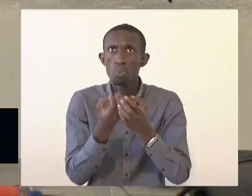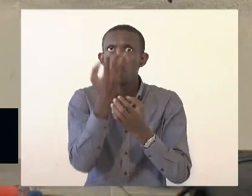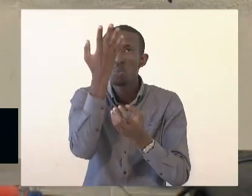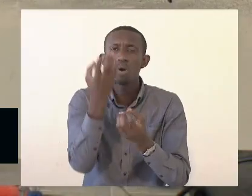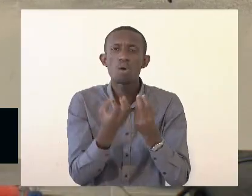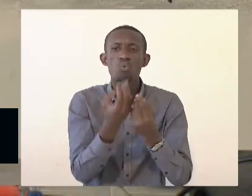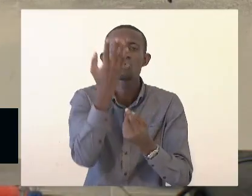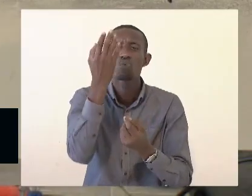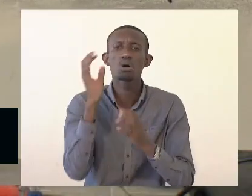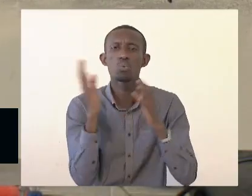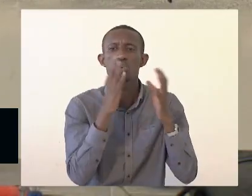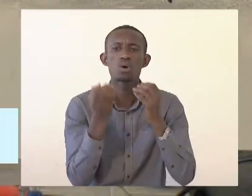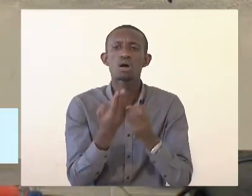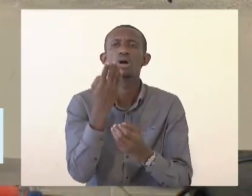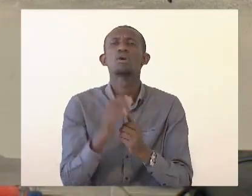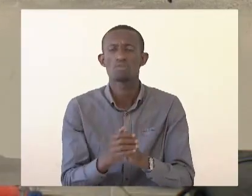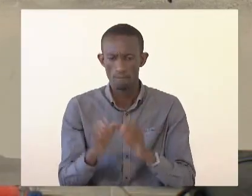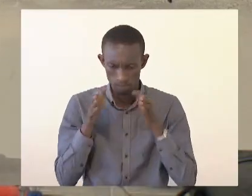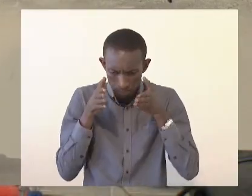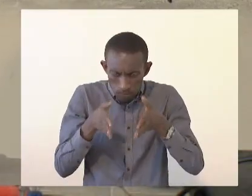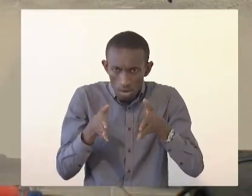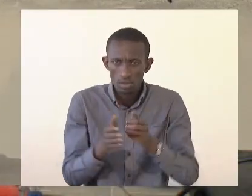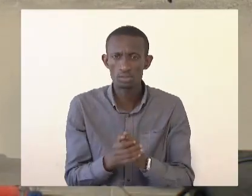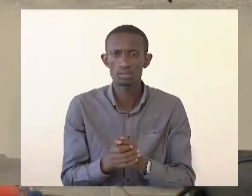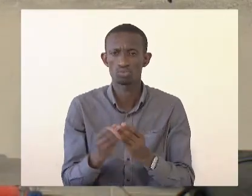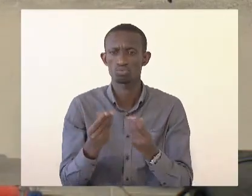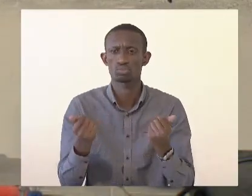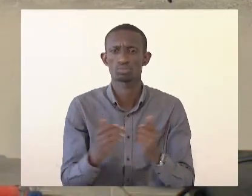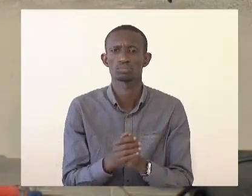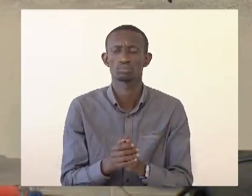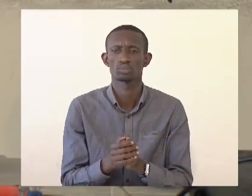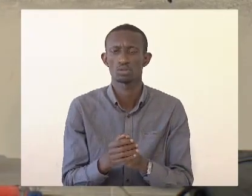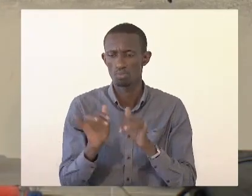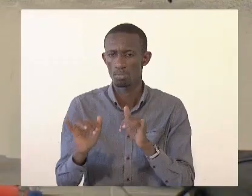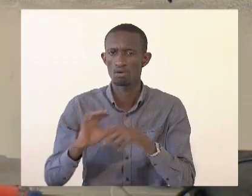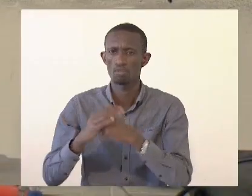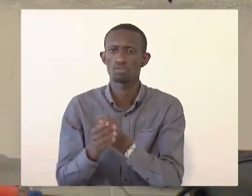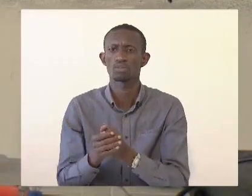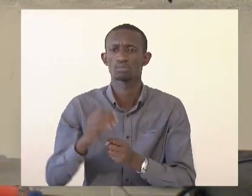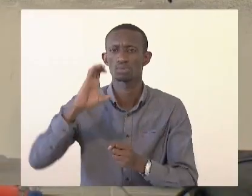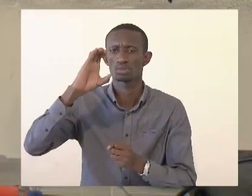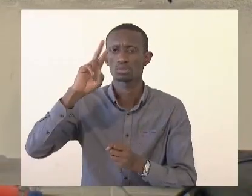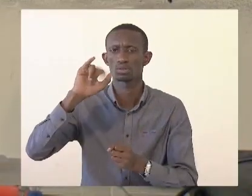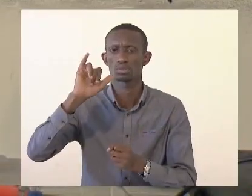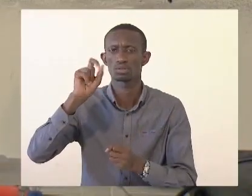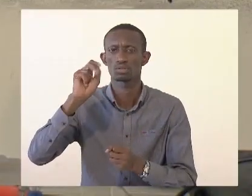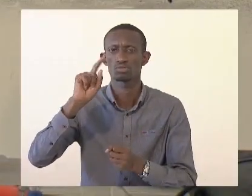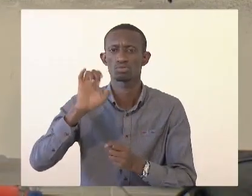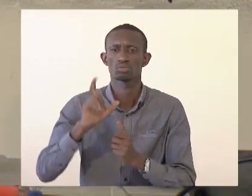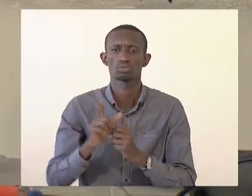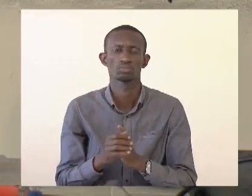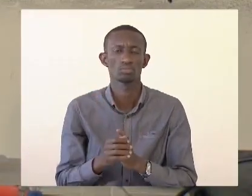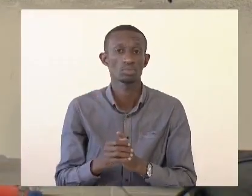to concentrate your solution and end up by forming some crystals. A saturated solution, when it